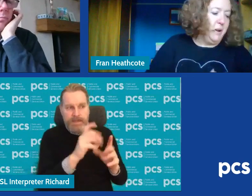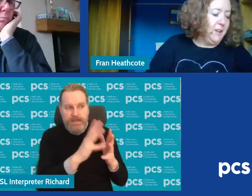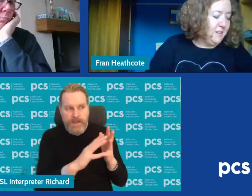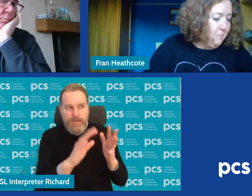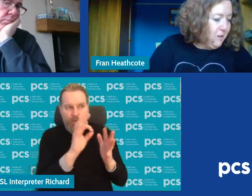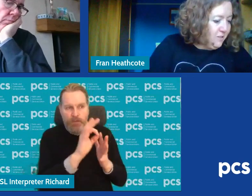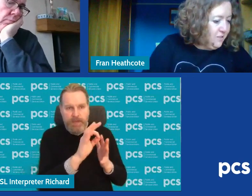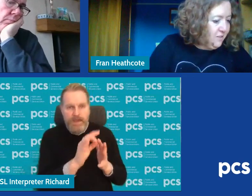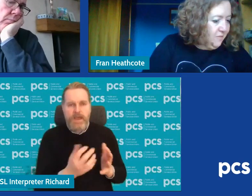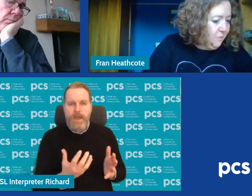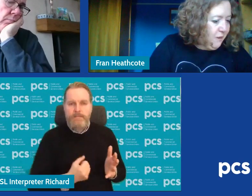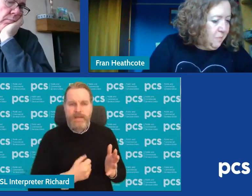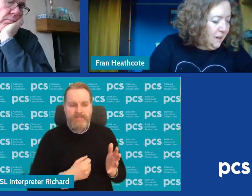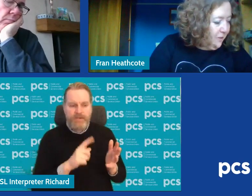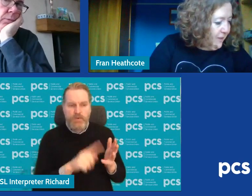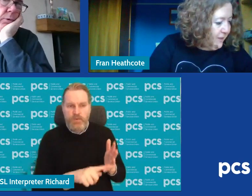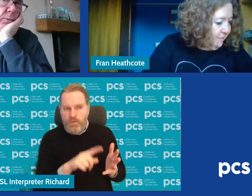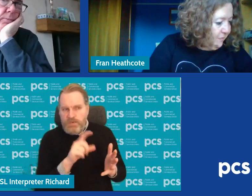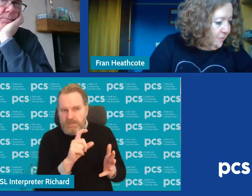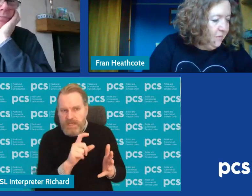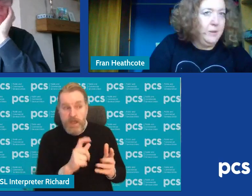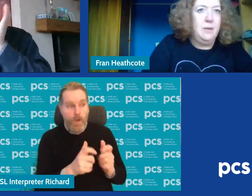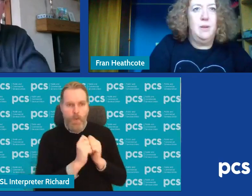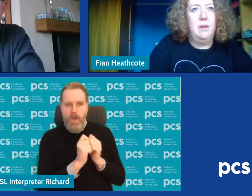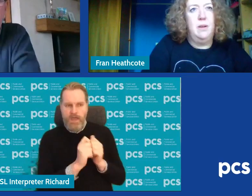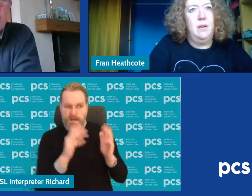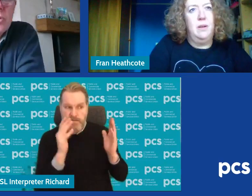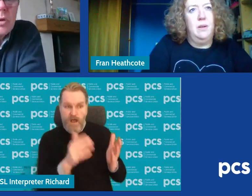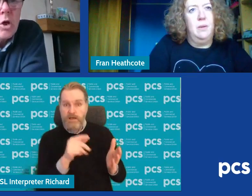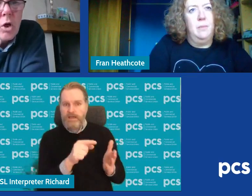centres, but I'll ask Mark to feedback on that.